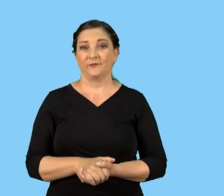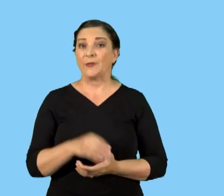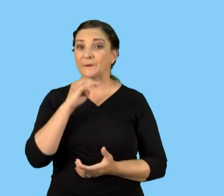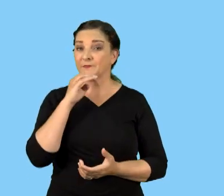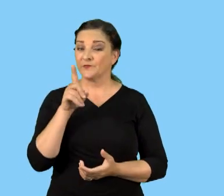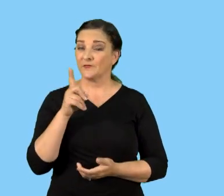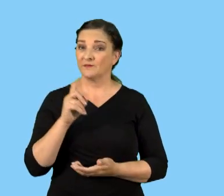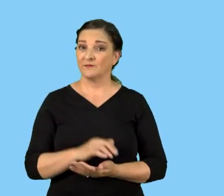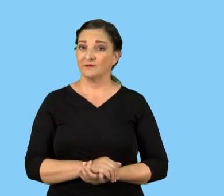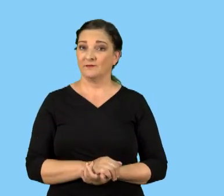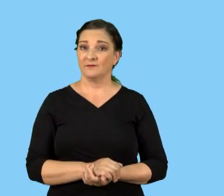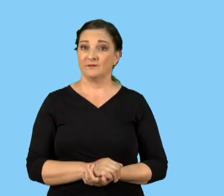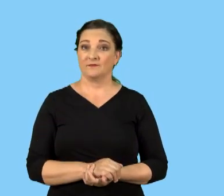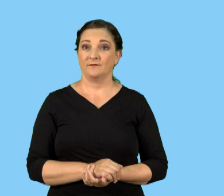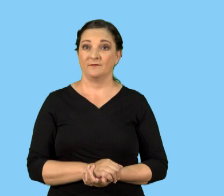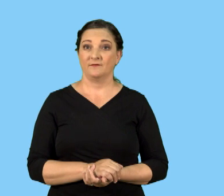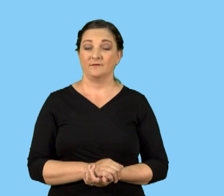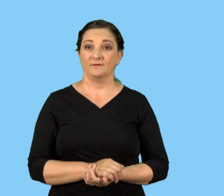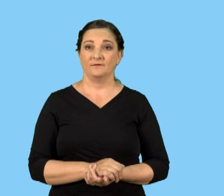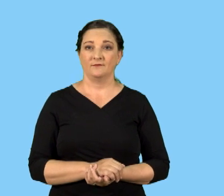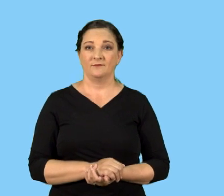Transition metals. That means